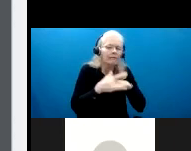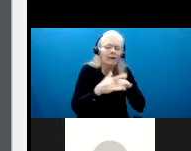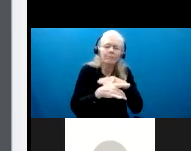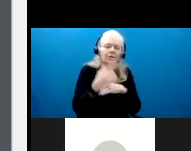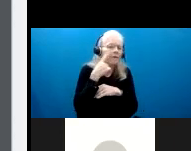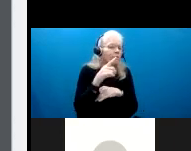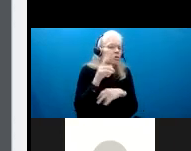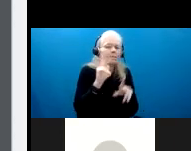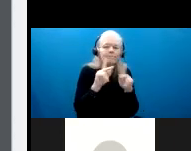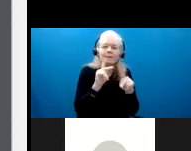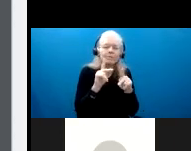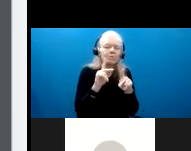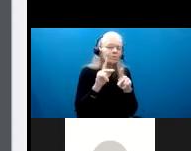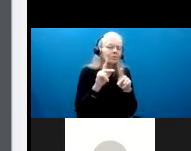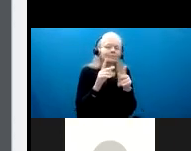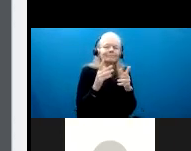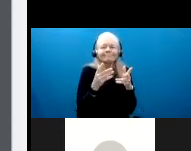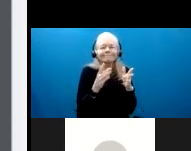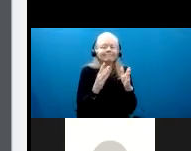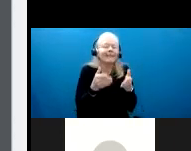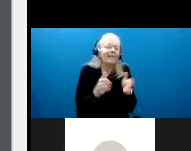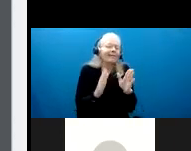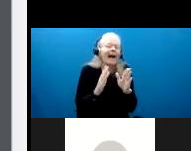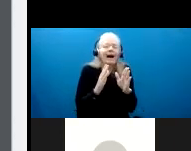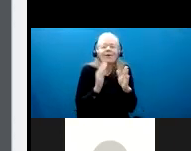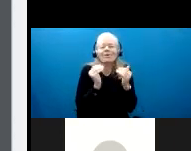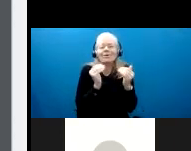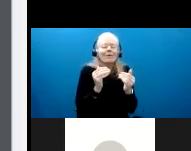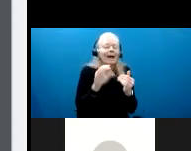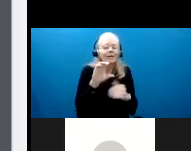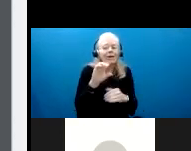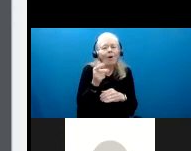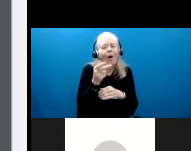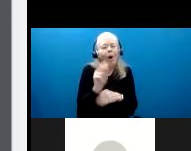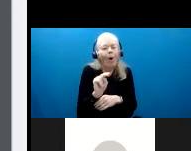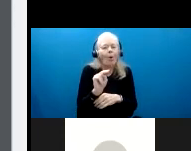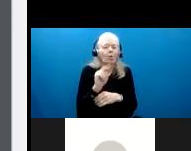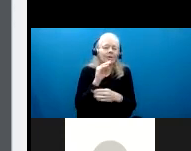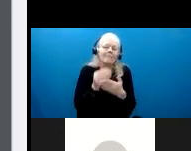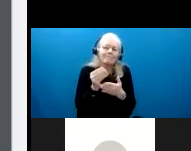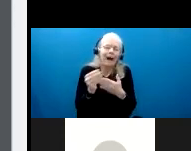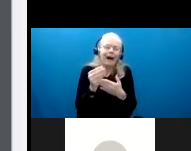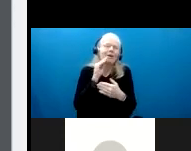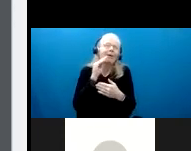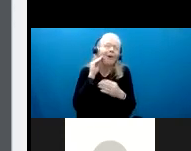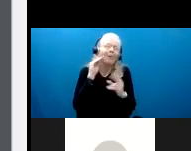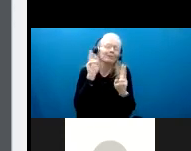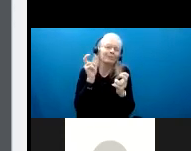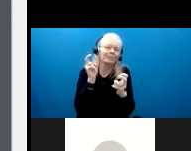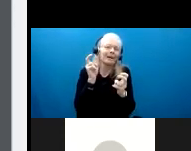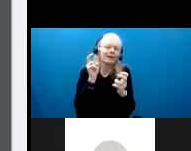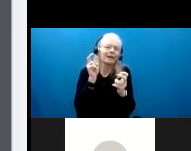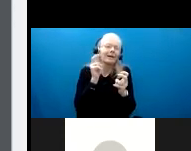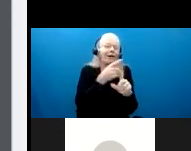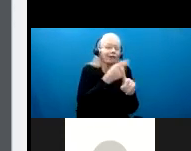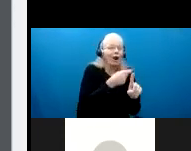people into the home ownership market, to allow people to jump from being in a rental tenure to home ownership, because